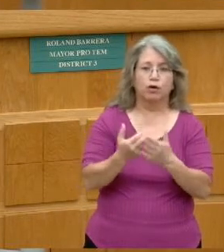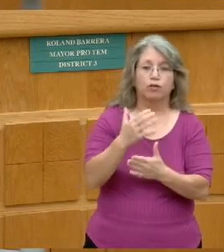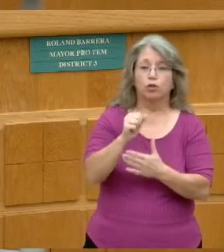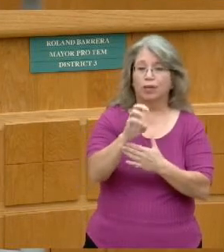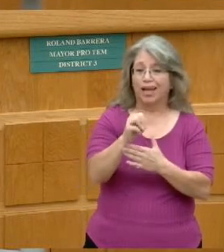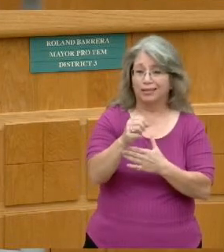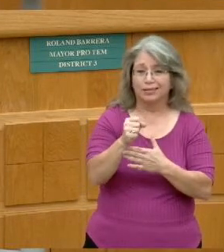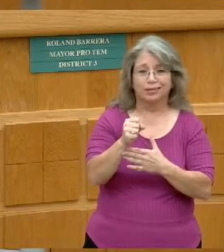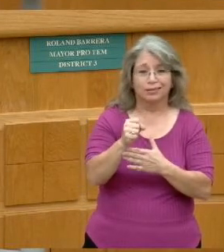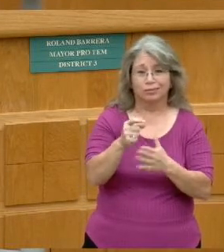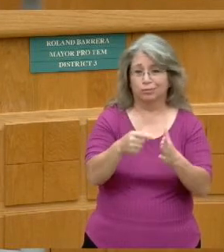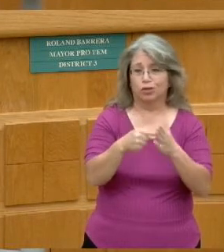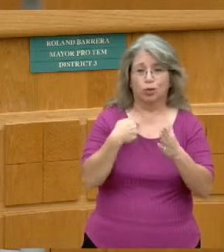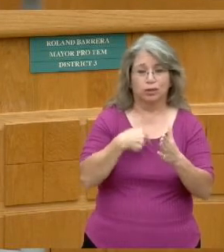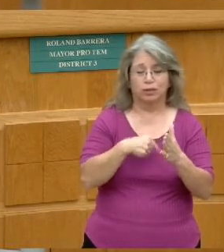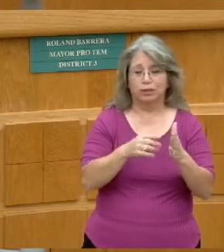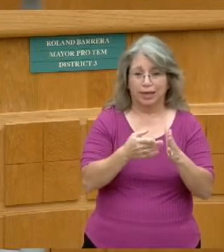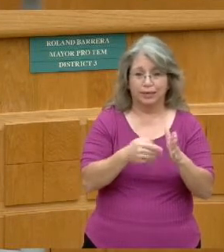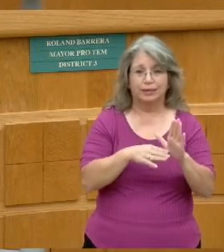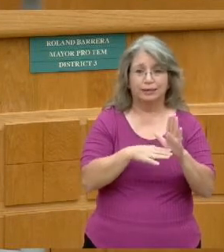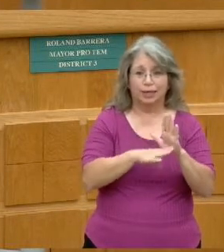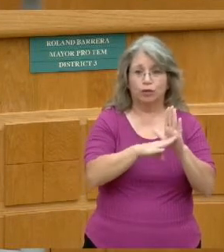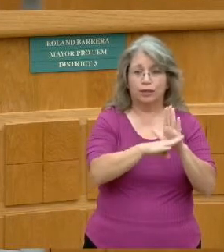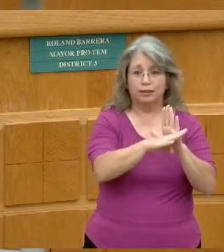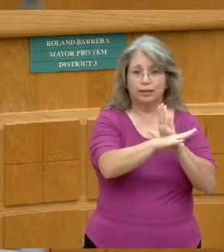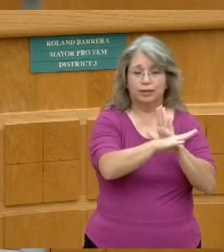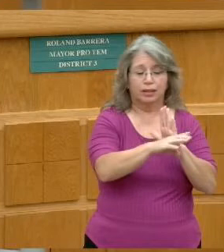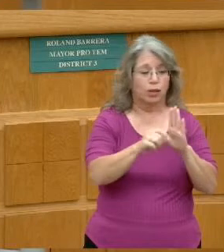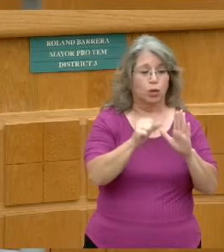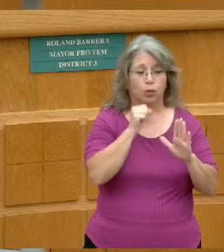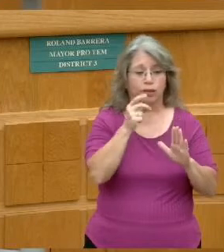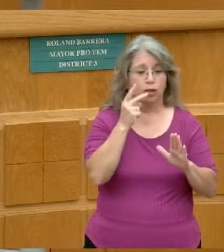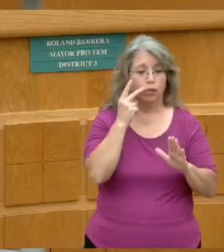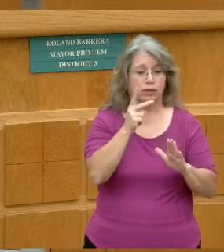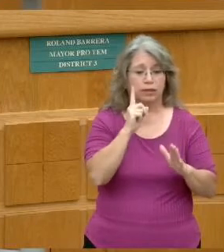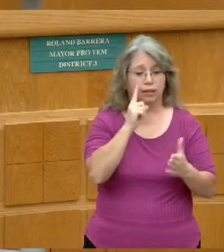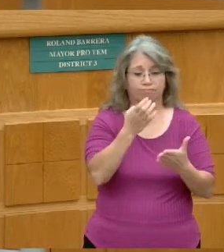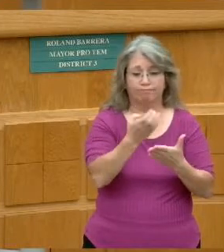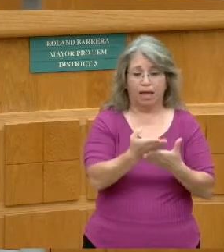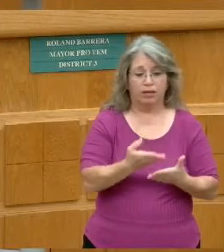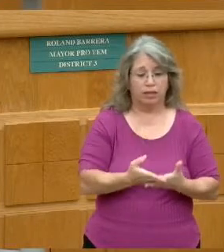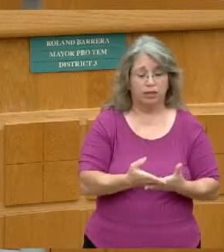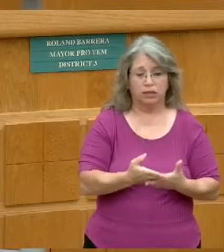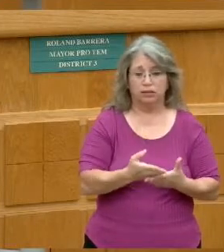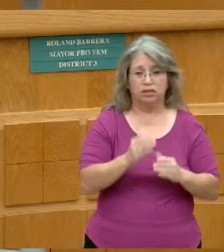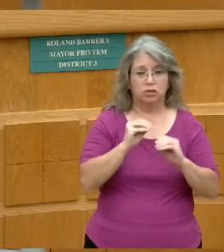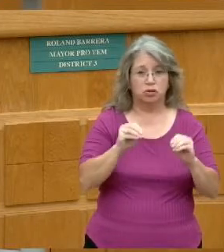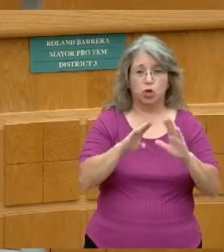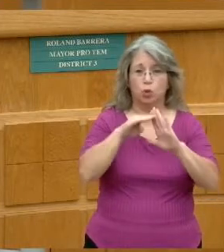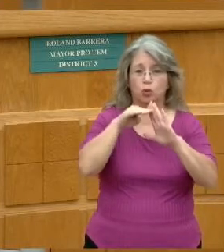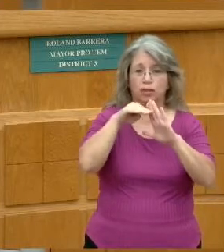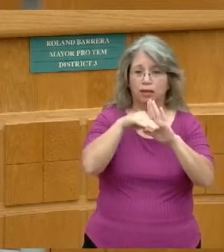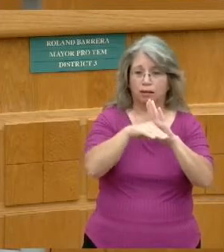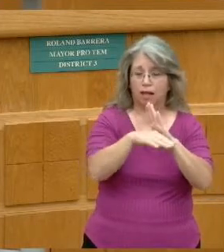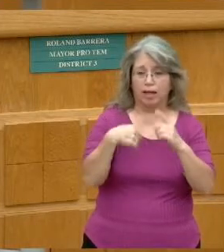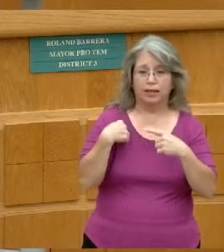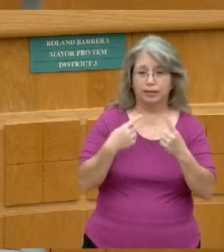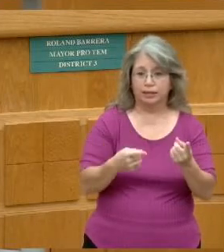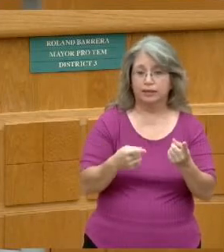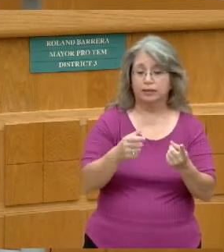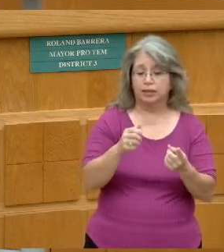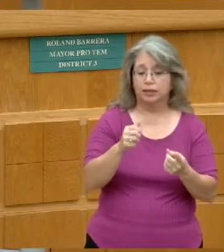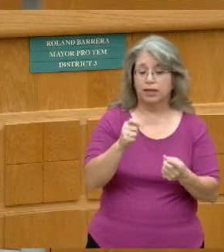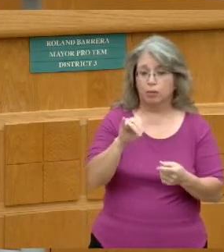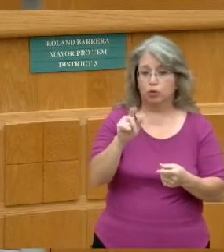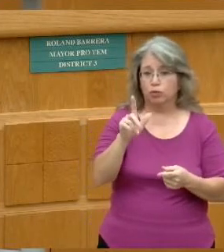increasing. There's no evidence for a decline of COVID-19 in the Coastal Bend since April 23rd. We were declining. There's